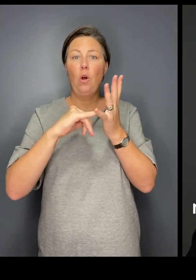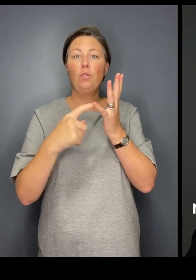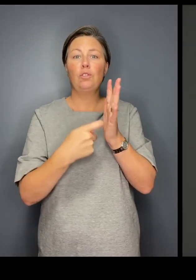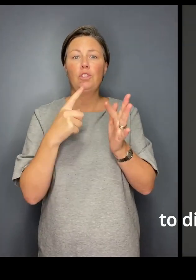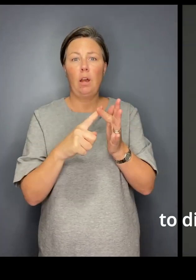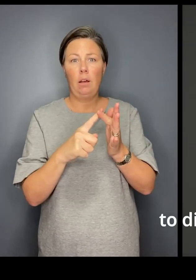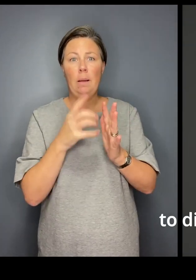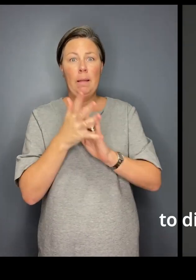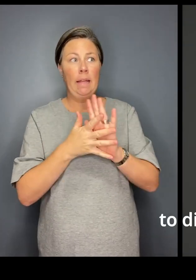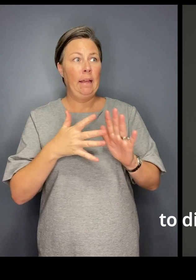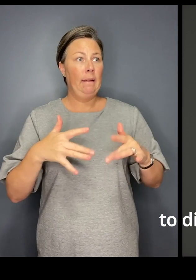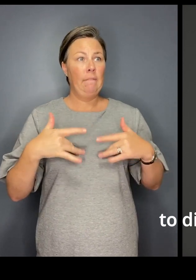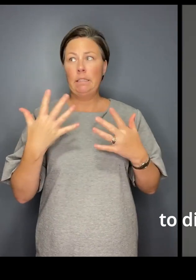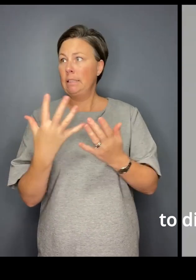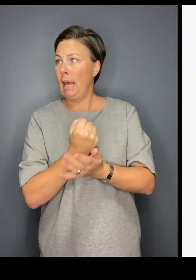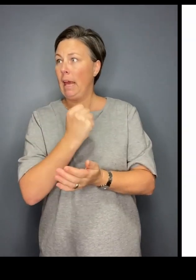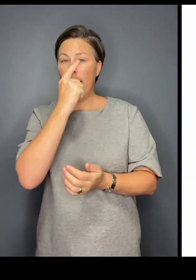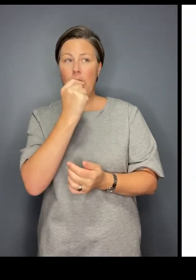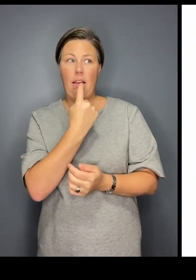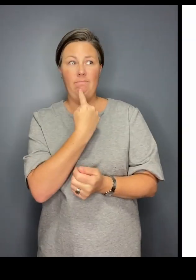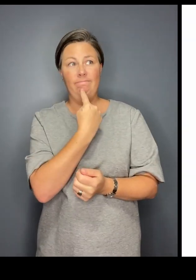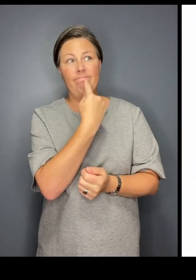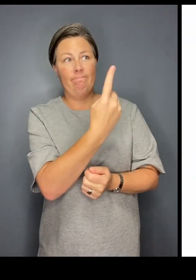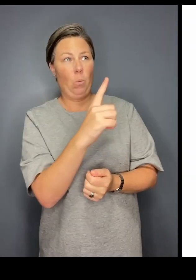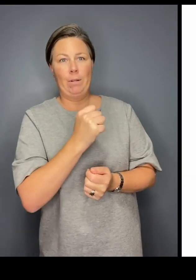safe environment to disclose issues if you need to.